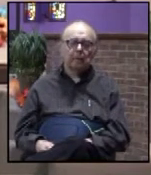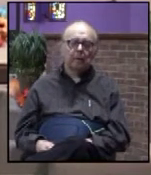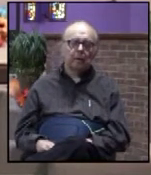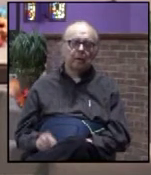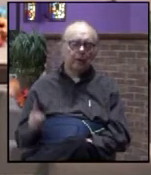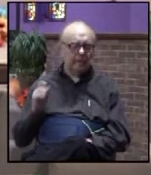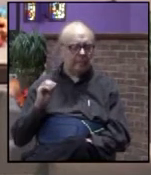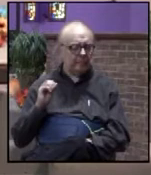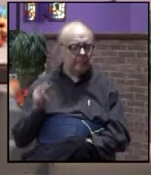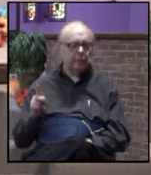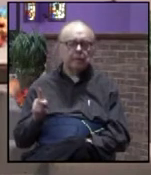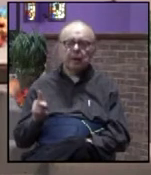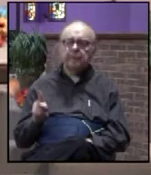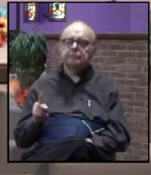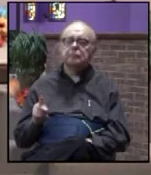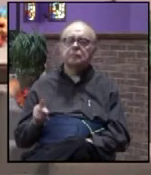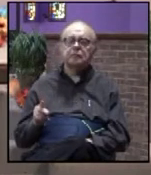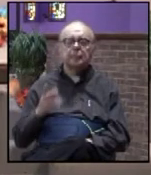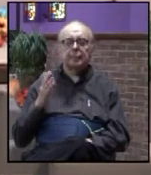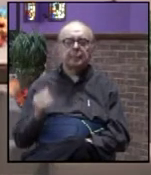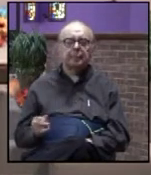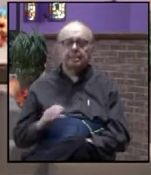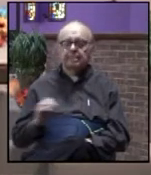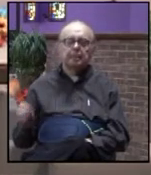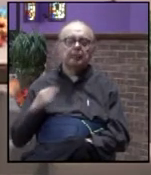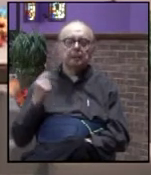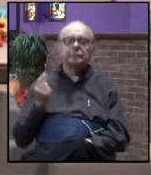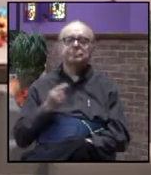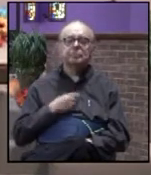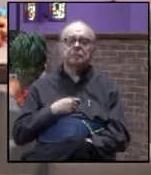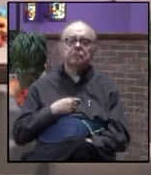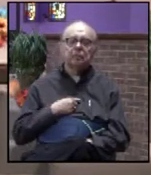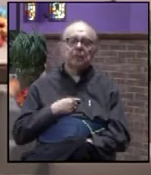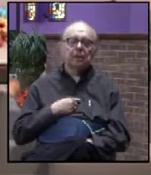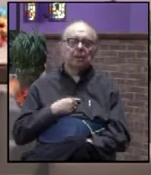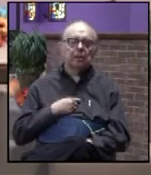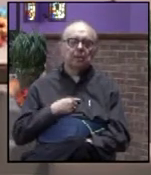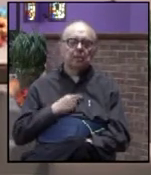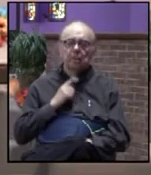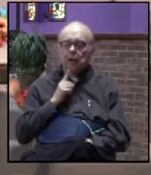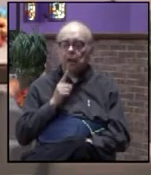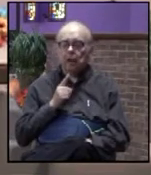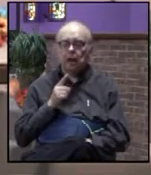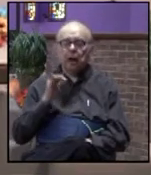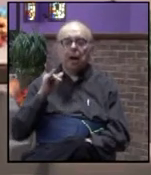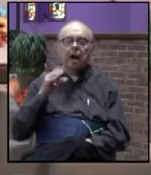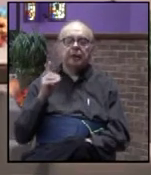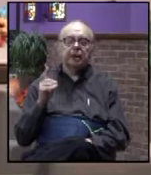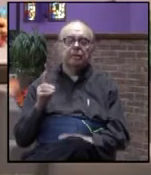And that's okay, because none of us are identical twins.